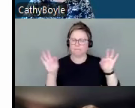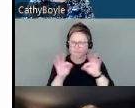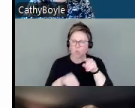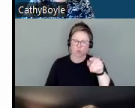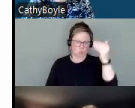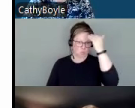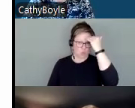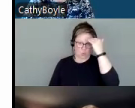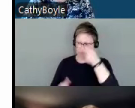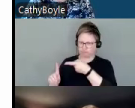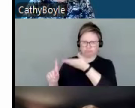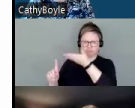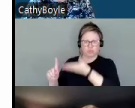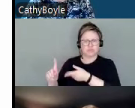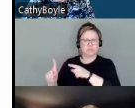person is on.